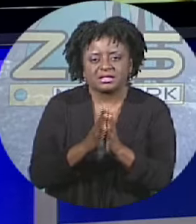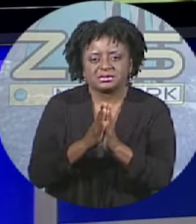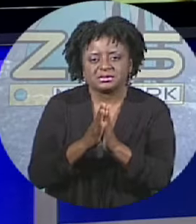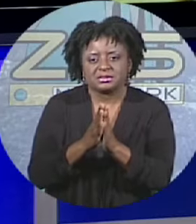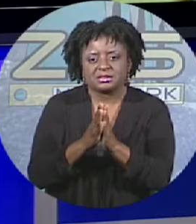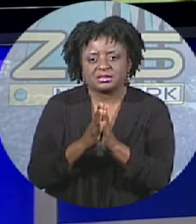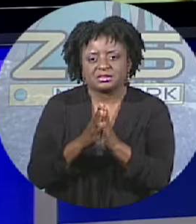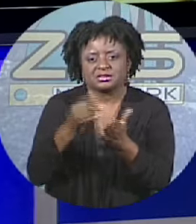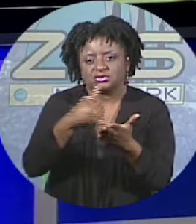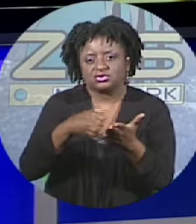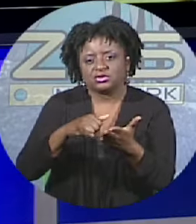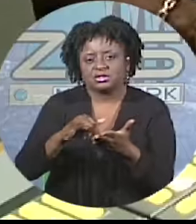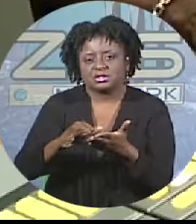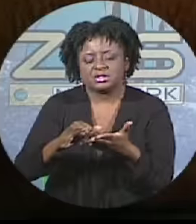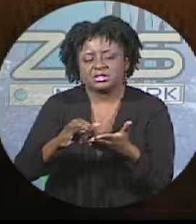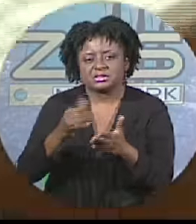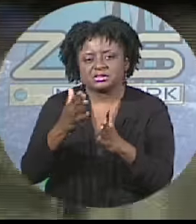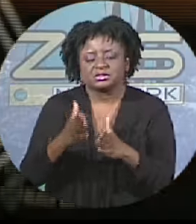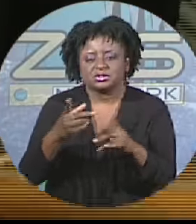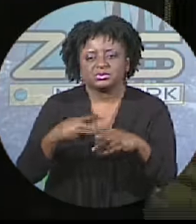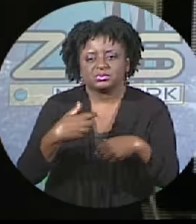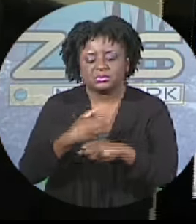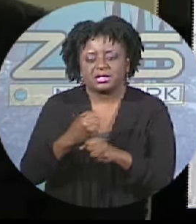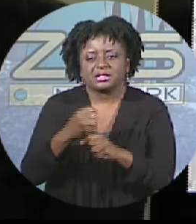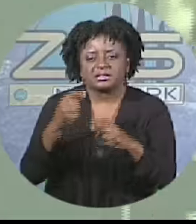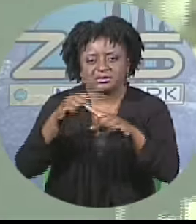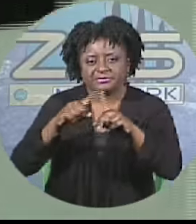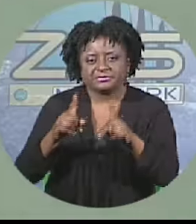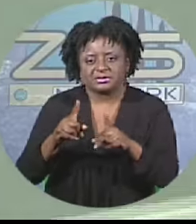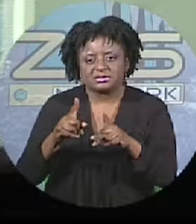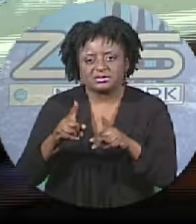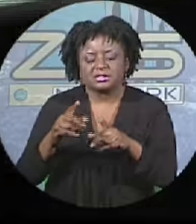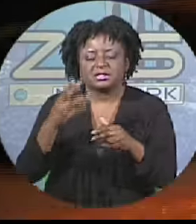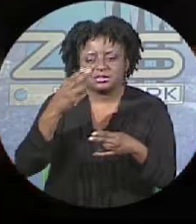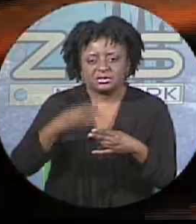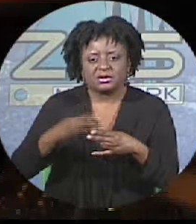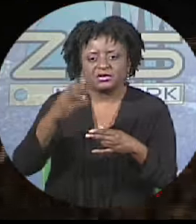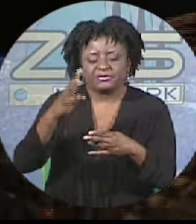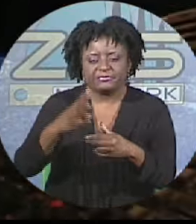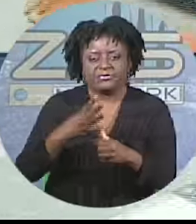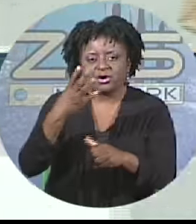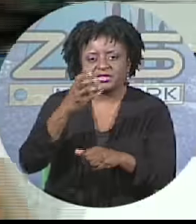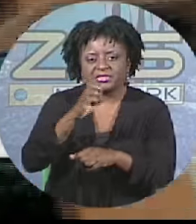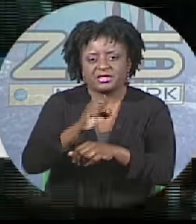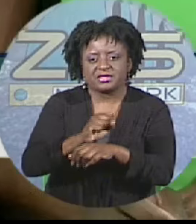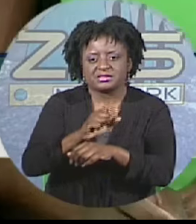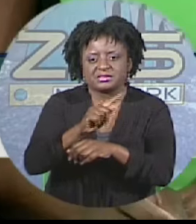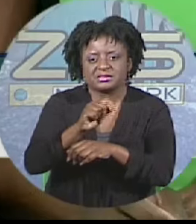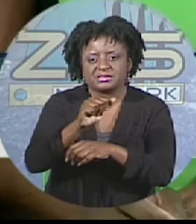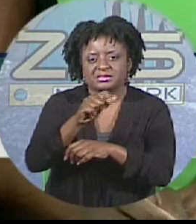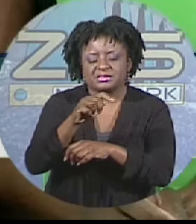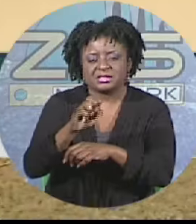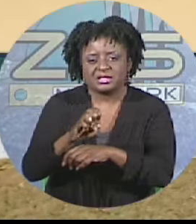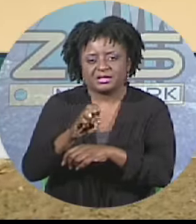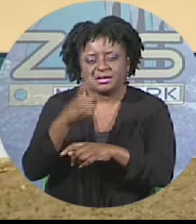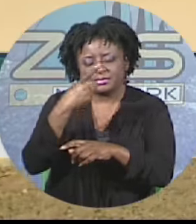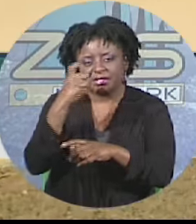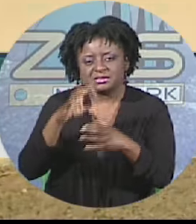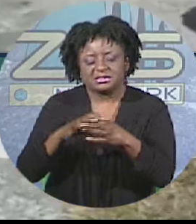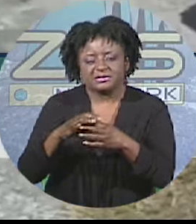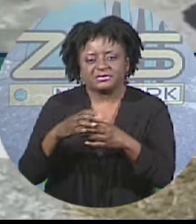story. It's called the Fourth Estate because of the significant role it plays in shaping society. The media has the ability to change the views of